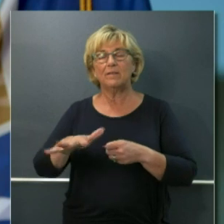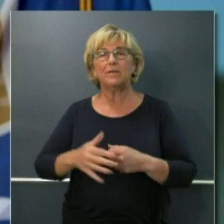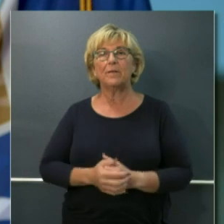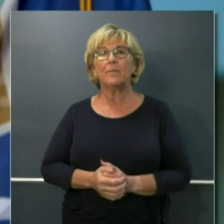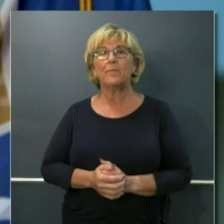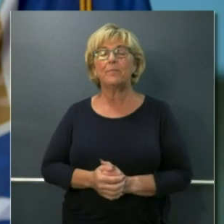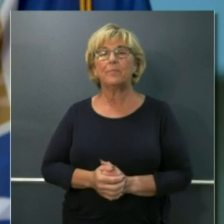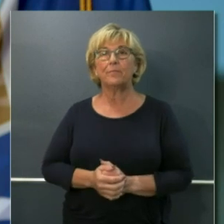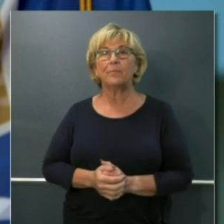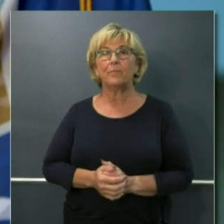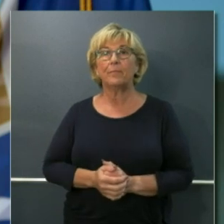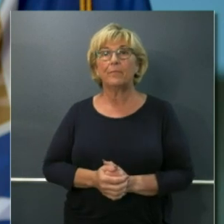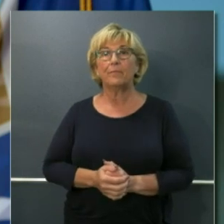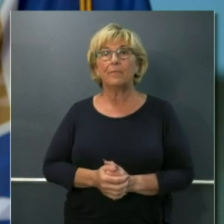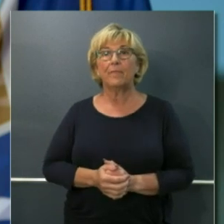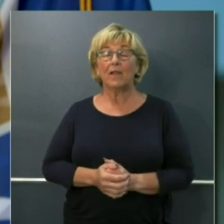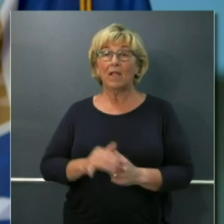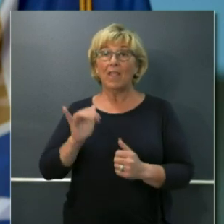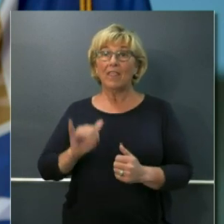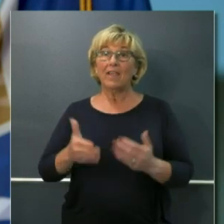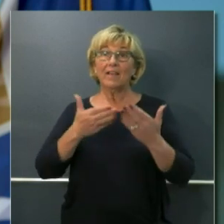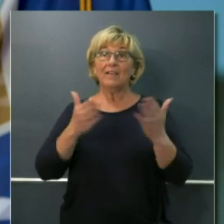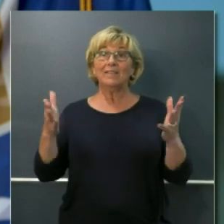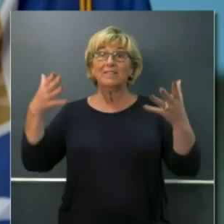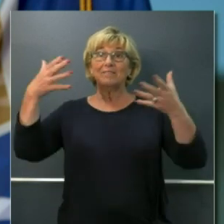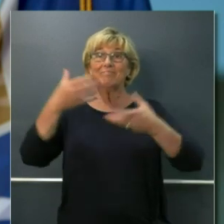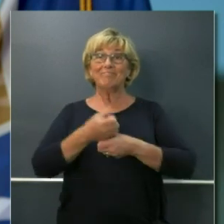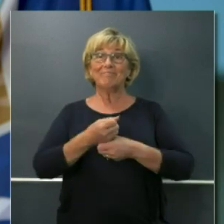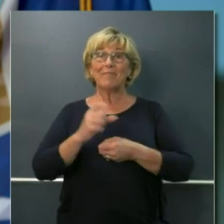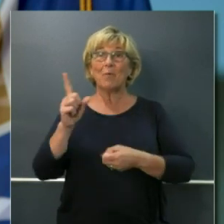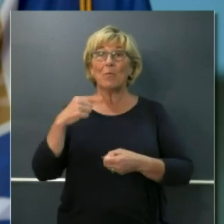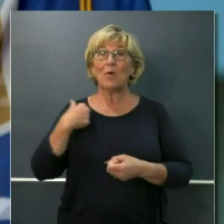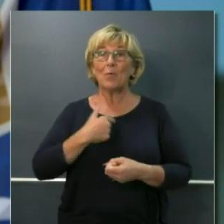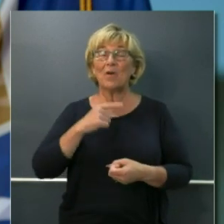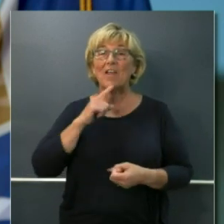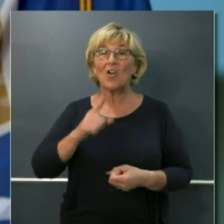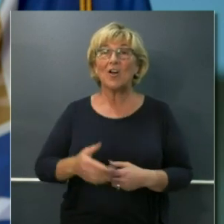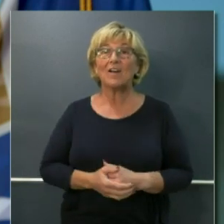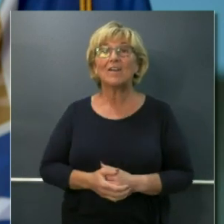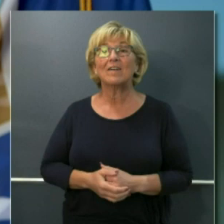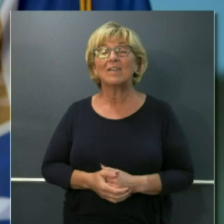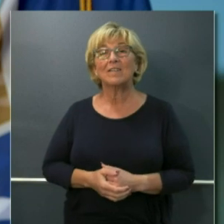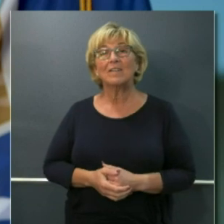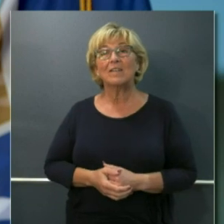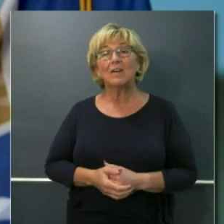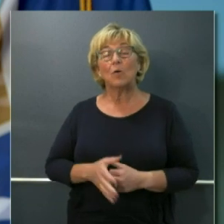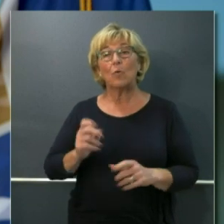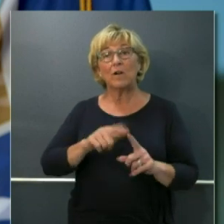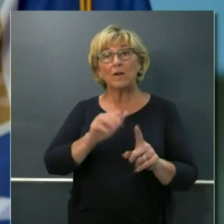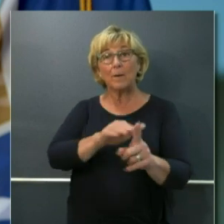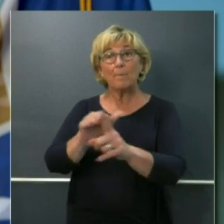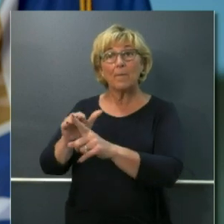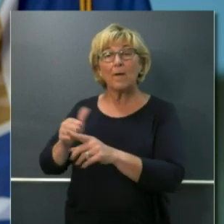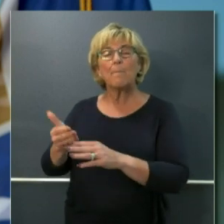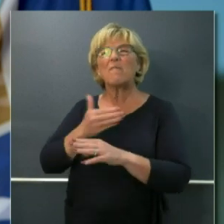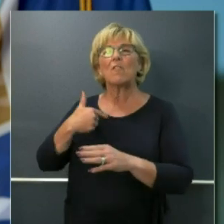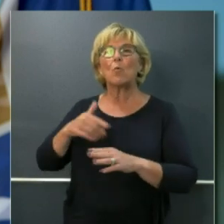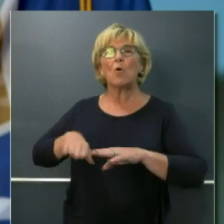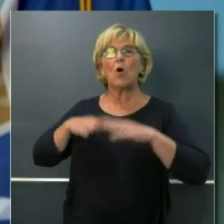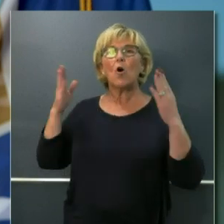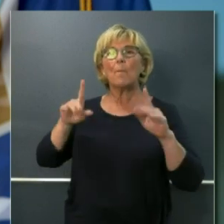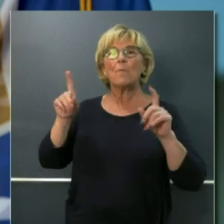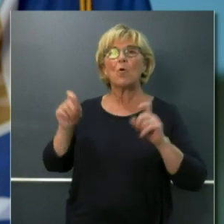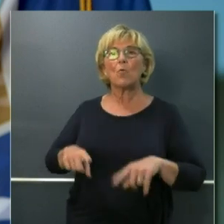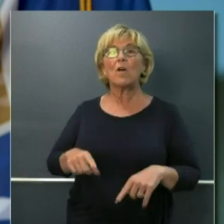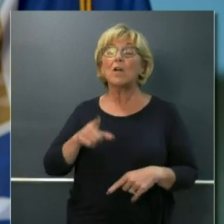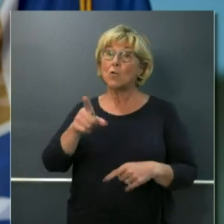spread. That's broad strokes where we are today. I'll just end, as I always do, as a reminder before we open it up to questions, that you